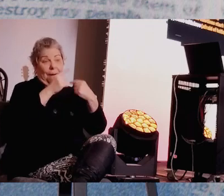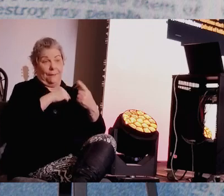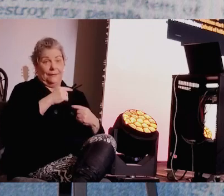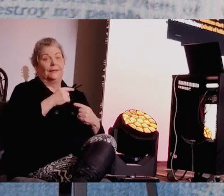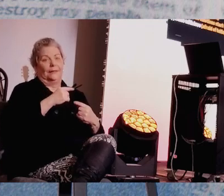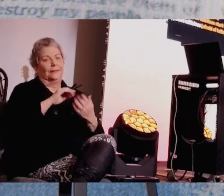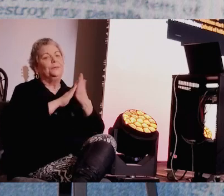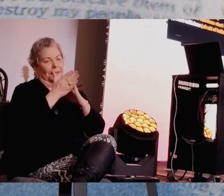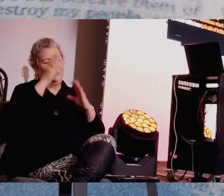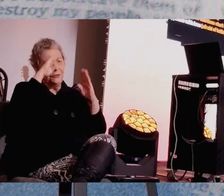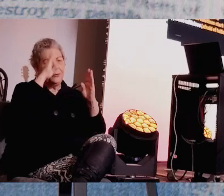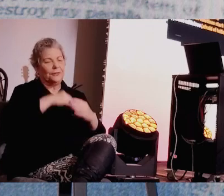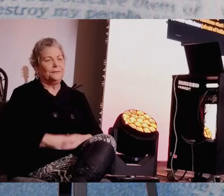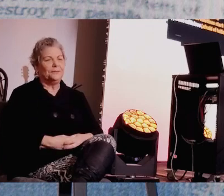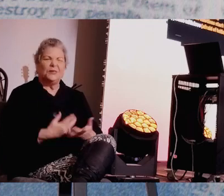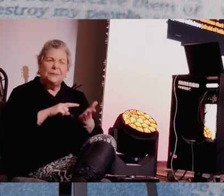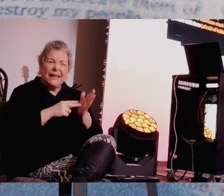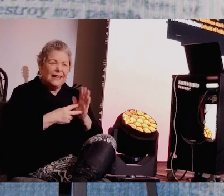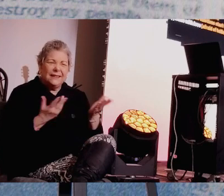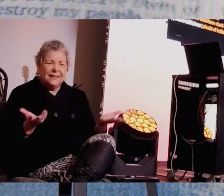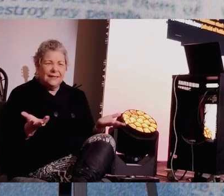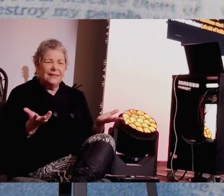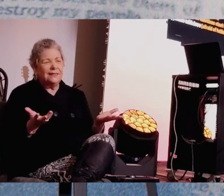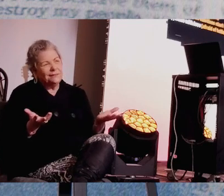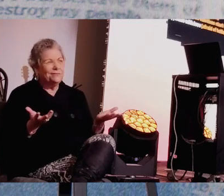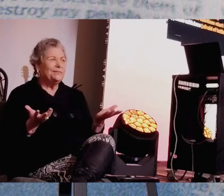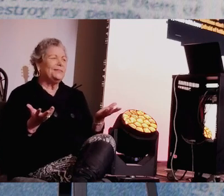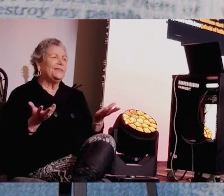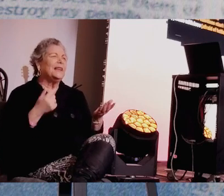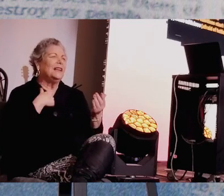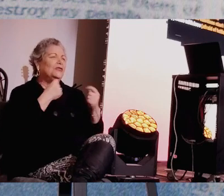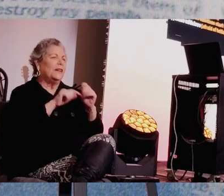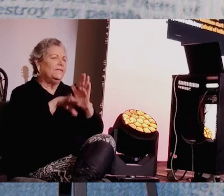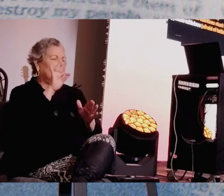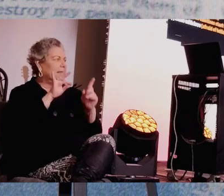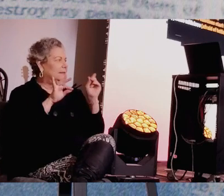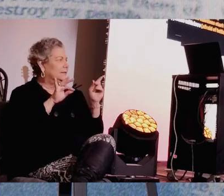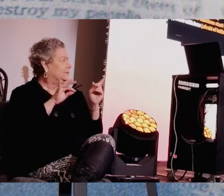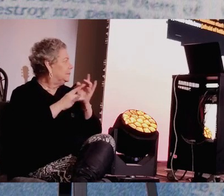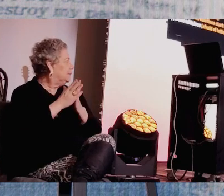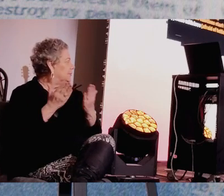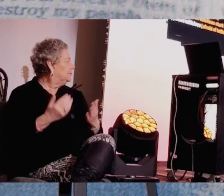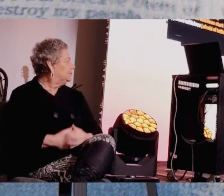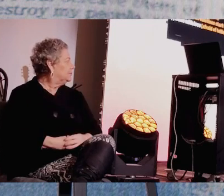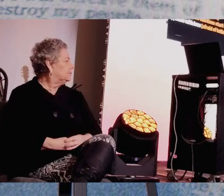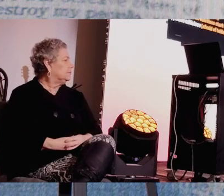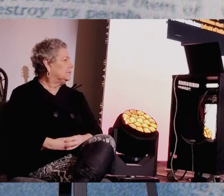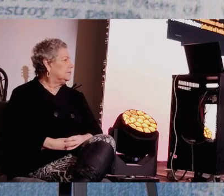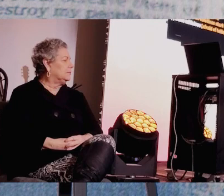we're in trouble. Now, what I mean by that, let me go through and I'll try to find it here.